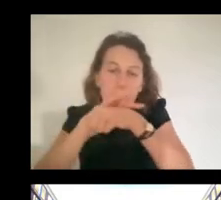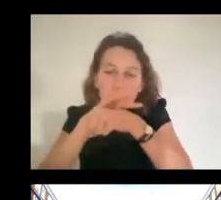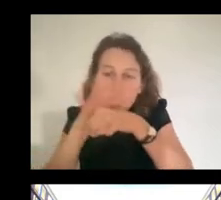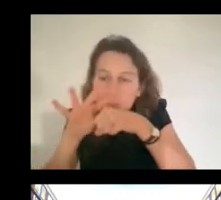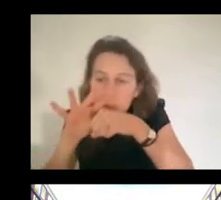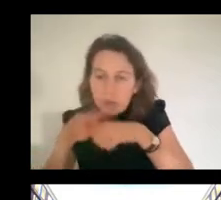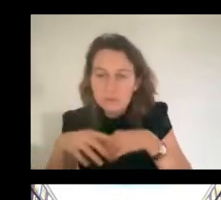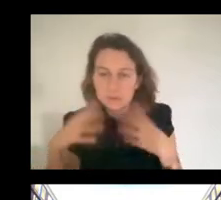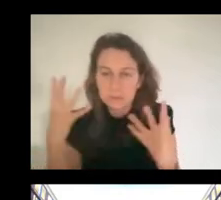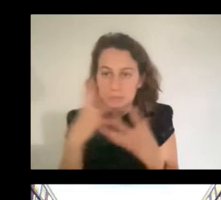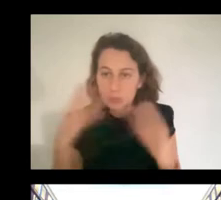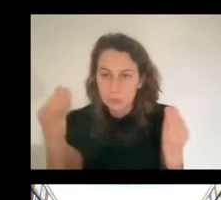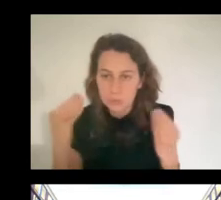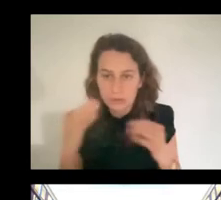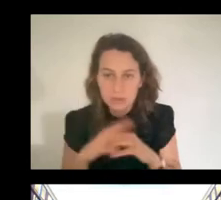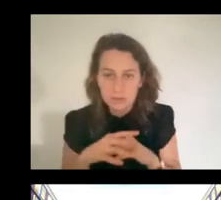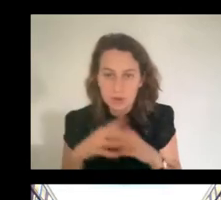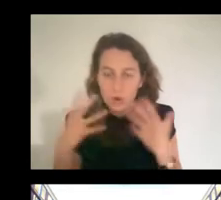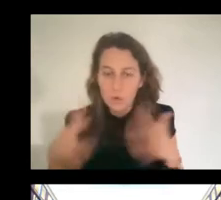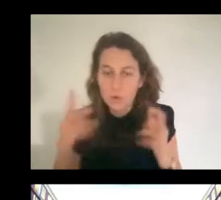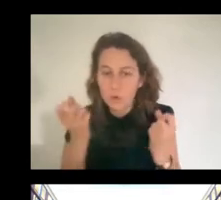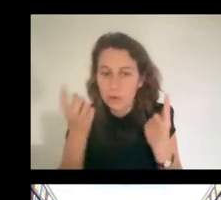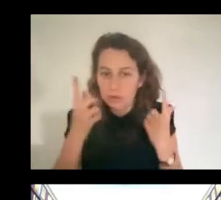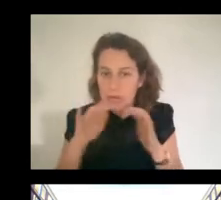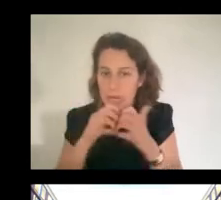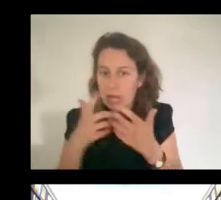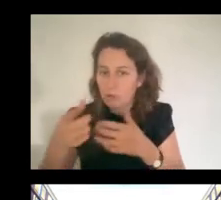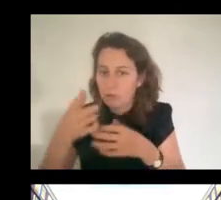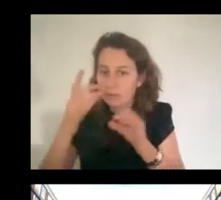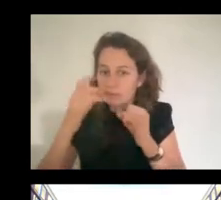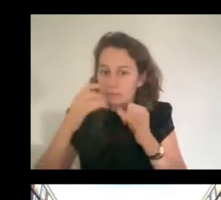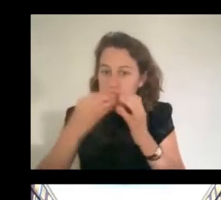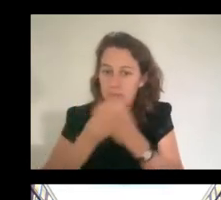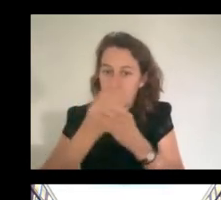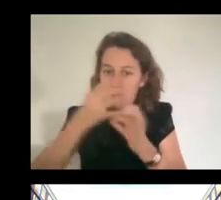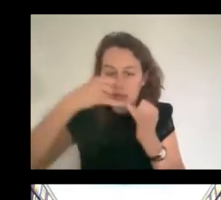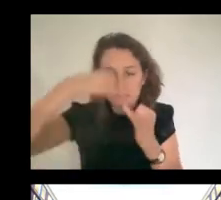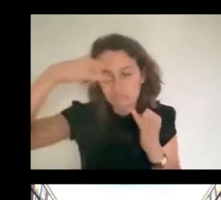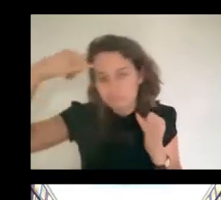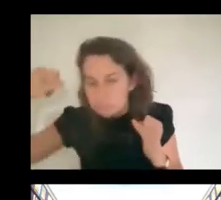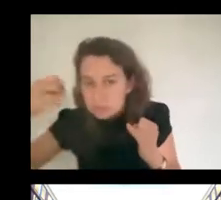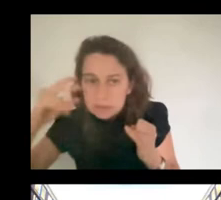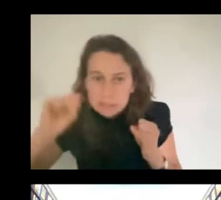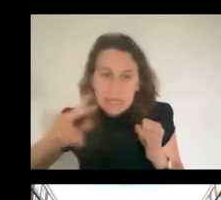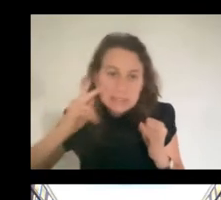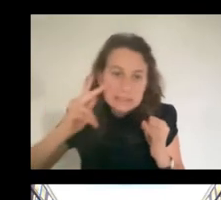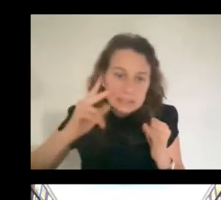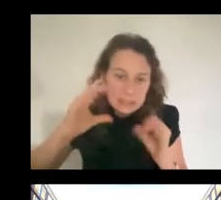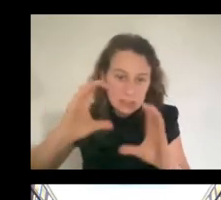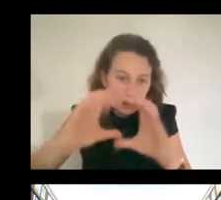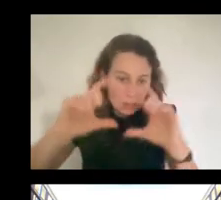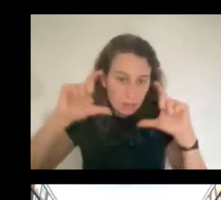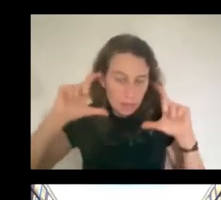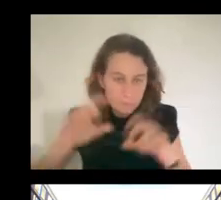get kind of a little bit about the anatomy of the plant, as well as all of these other, you know, interesting things that you were also doing